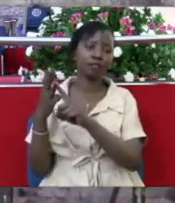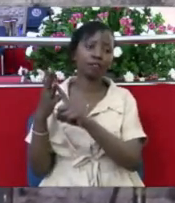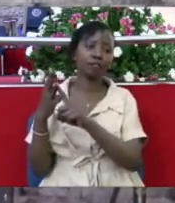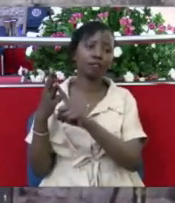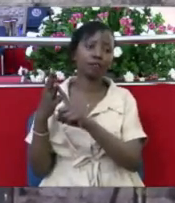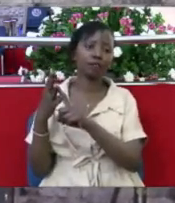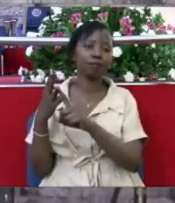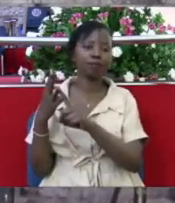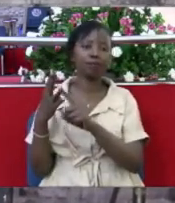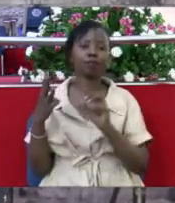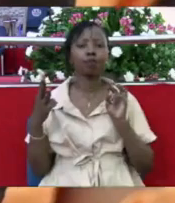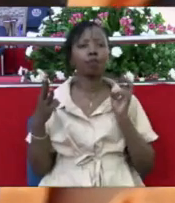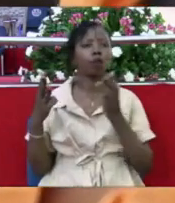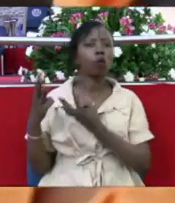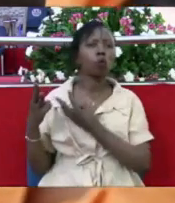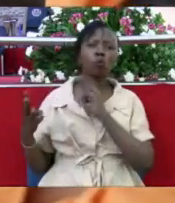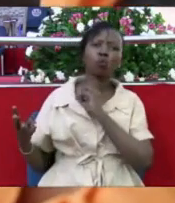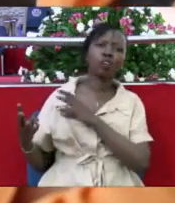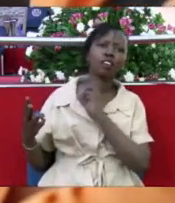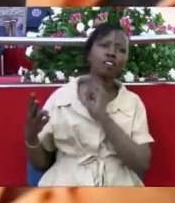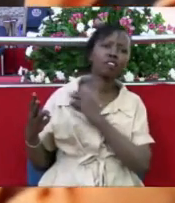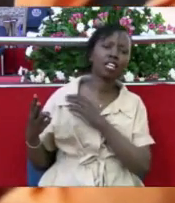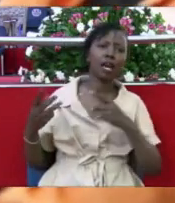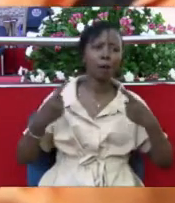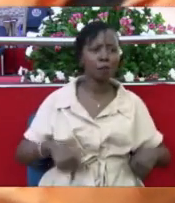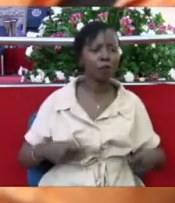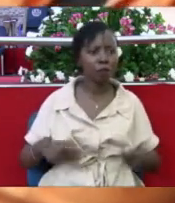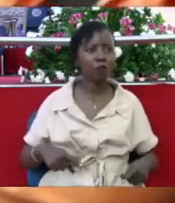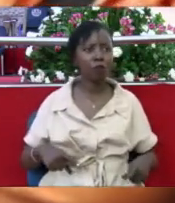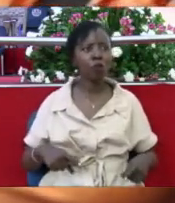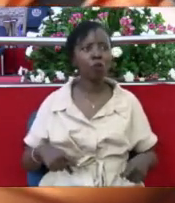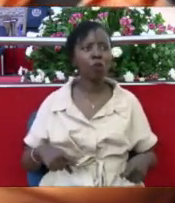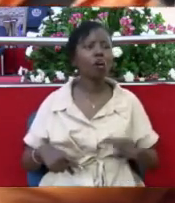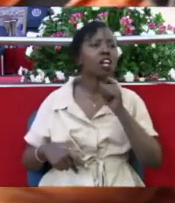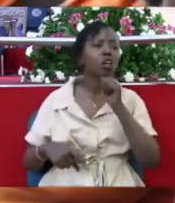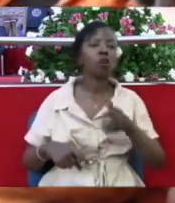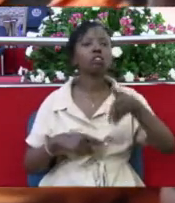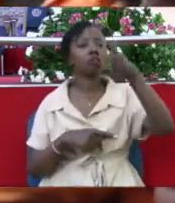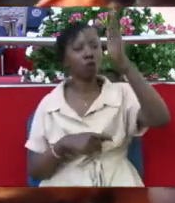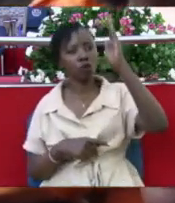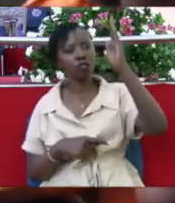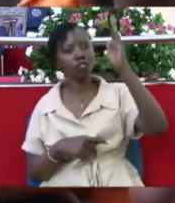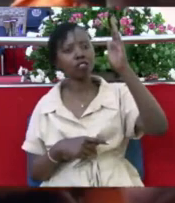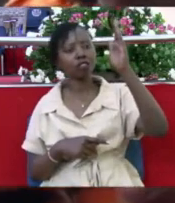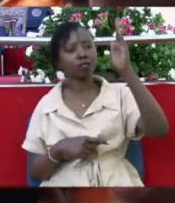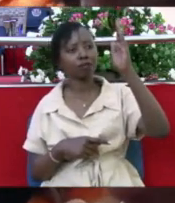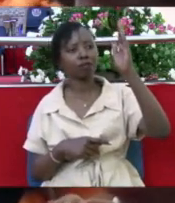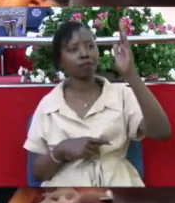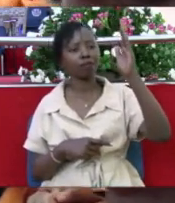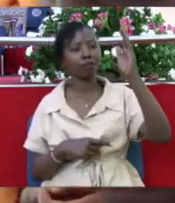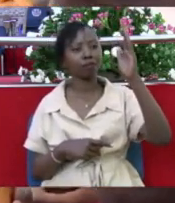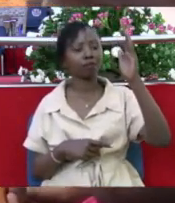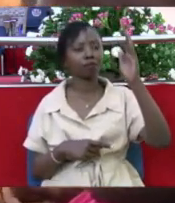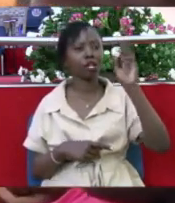we fear people instead of God. Yani, tunaogopa watu badala ya kumuogopa Mungu. I want you to